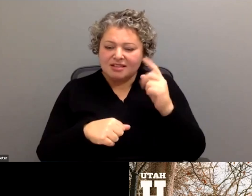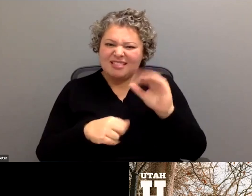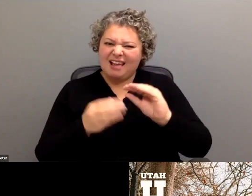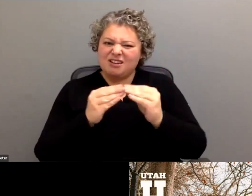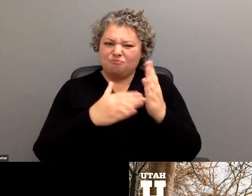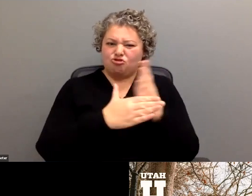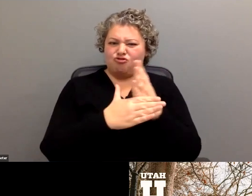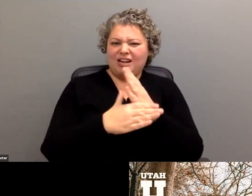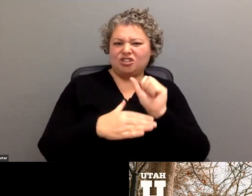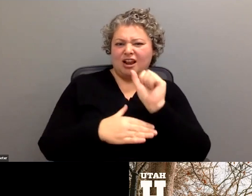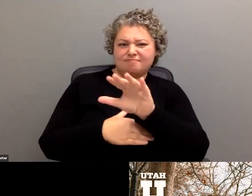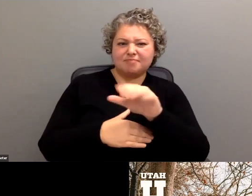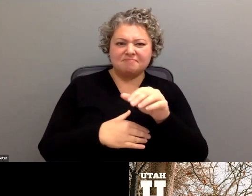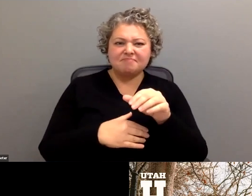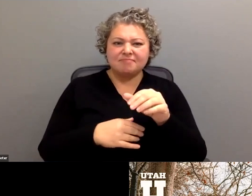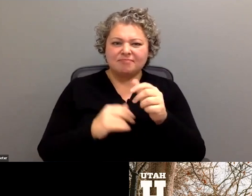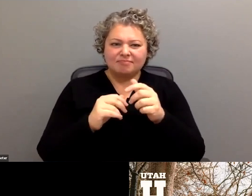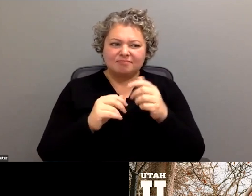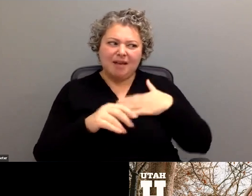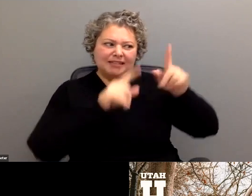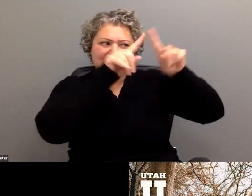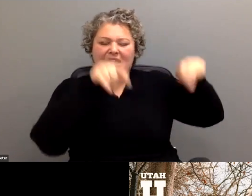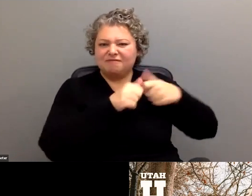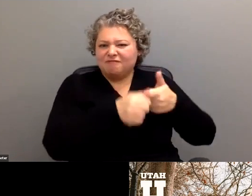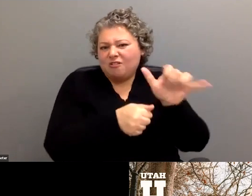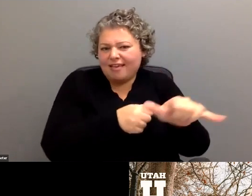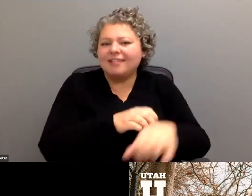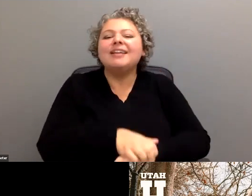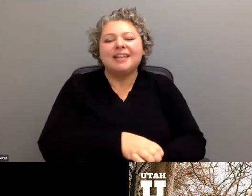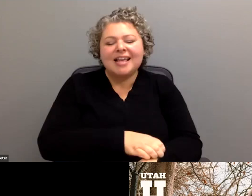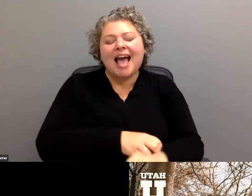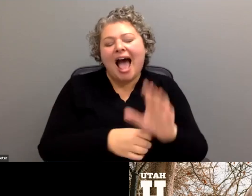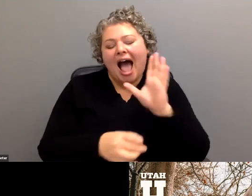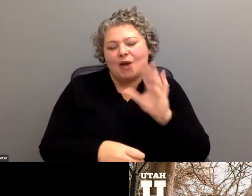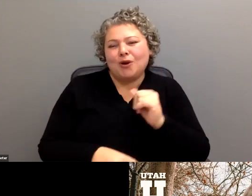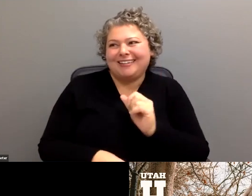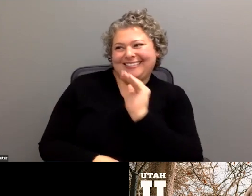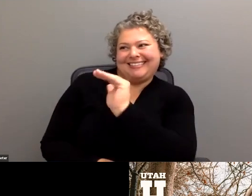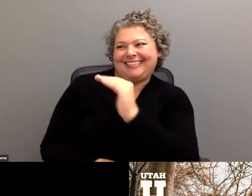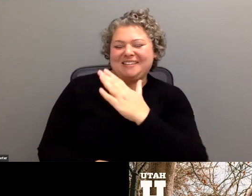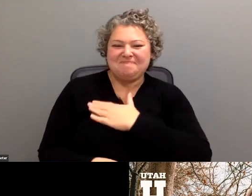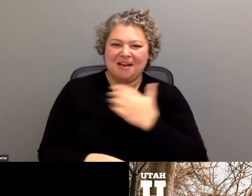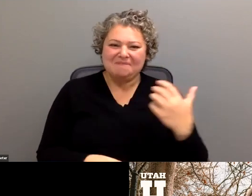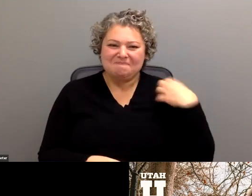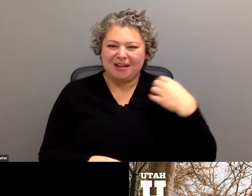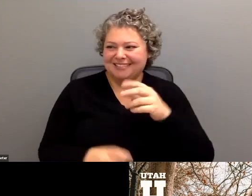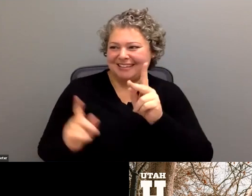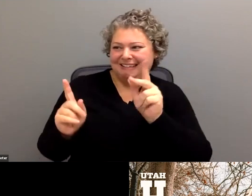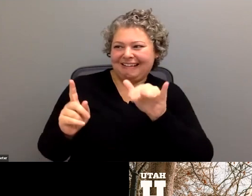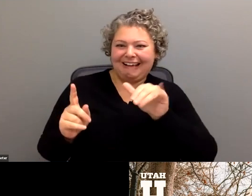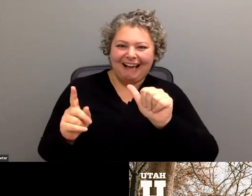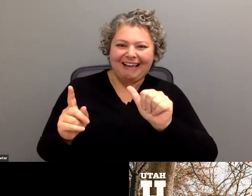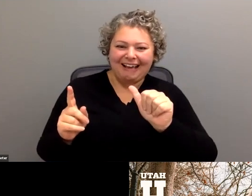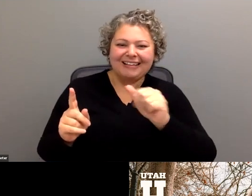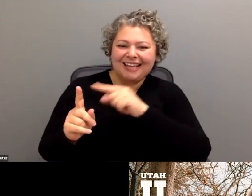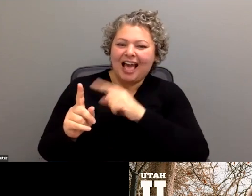gave. This would be the part where I would discuss this with my boss, Kaya Aman. She's been a great help in helping with